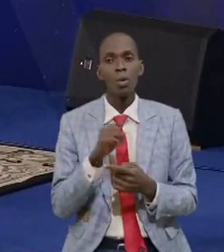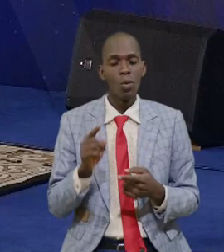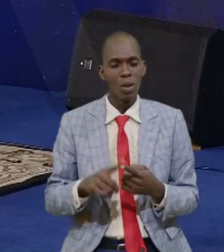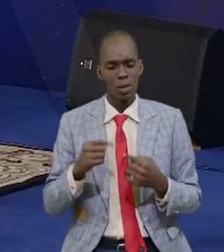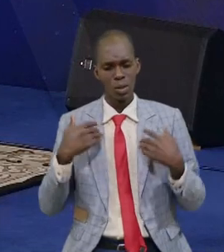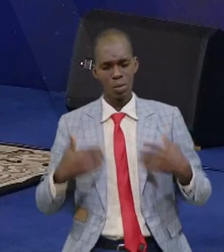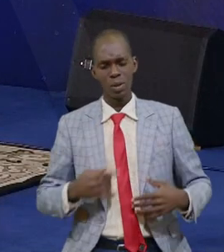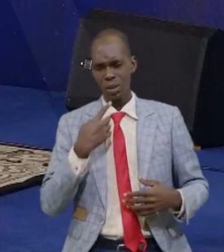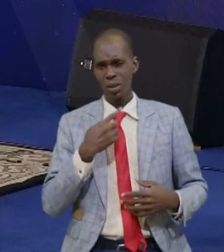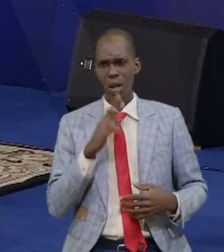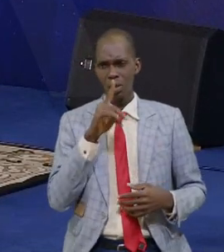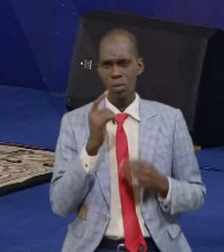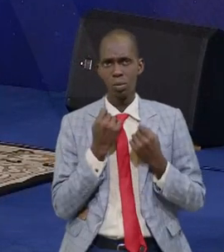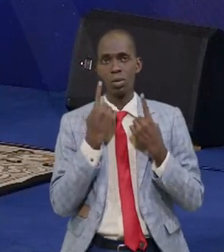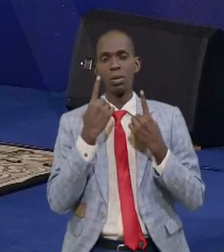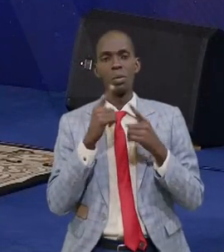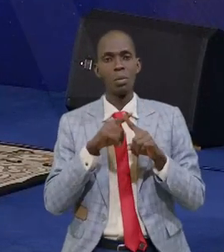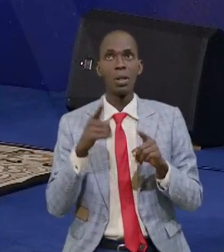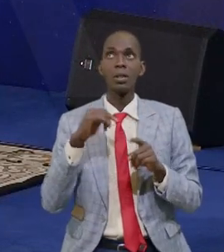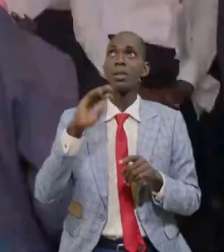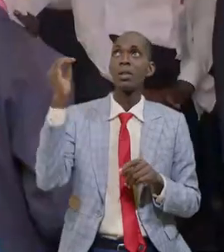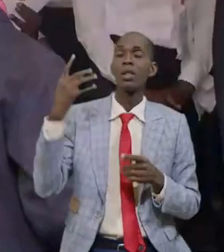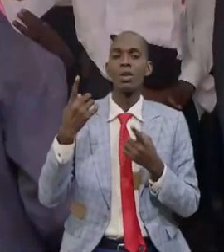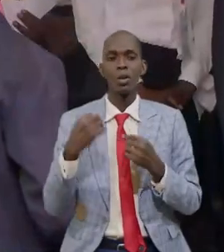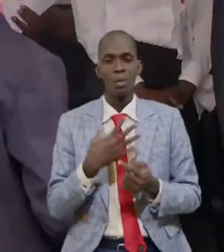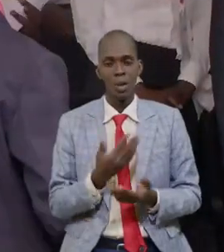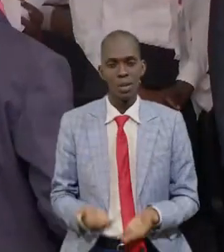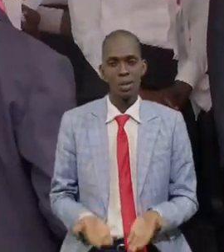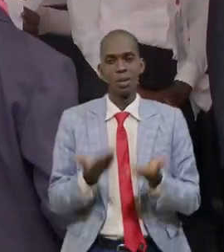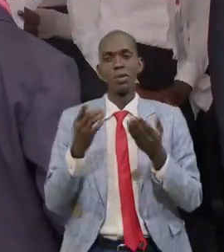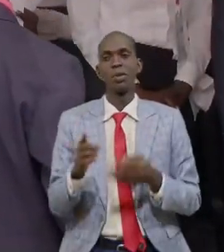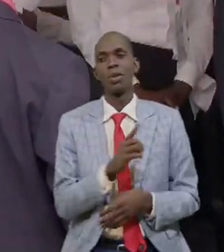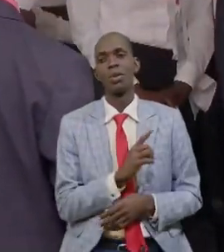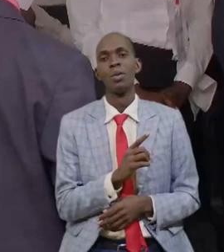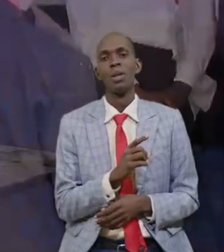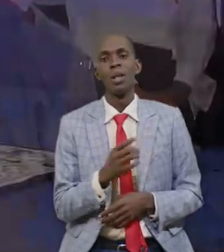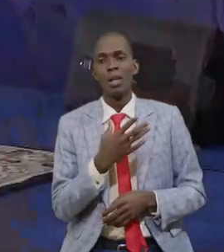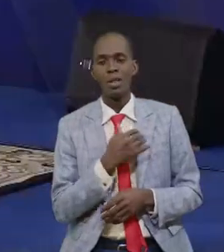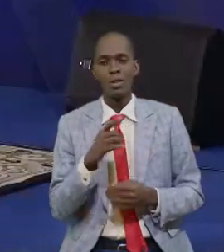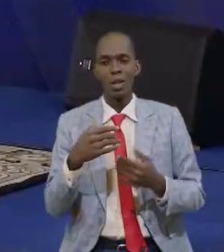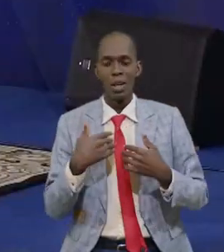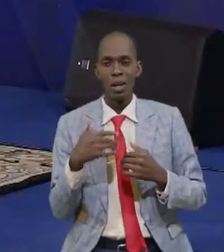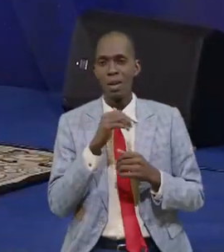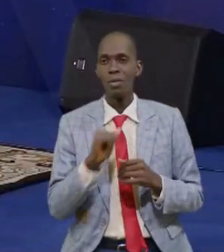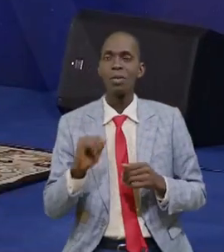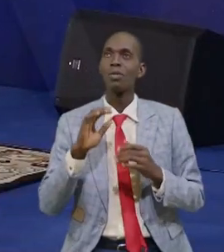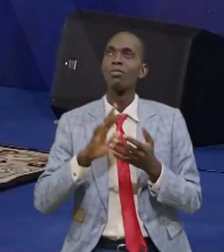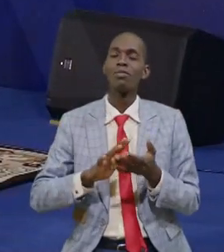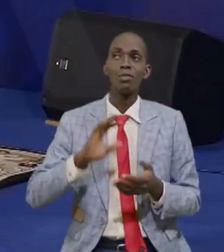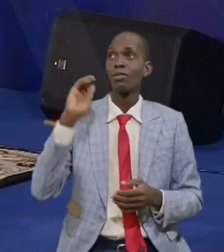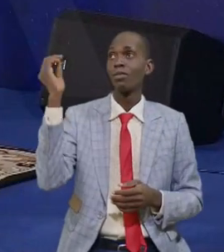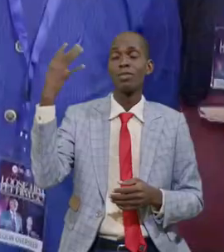getting up? The grace comes and lifts you up. And you have a gracious morning, a